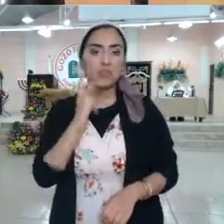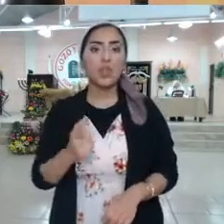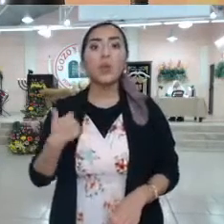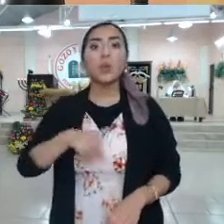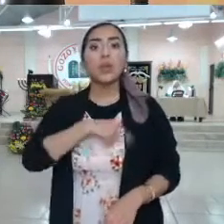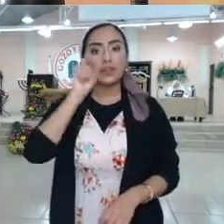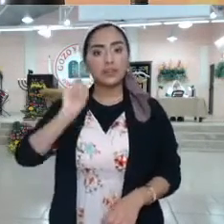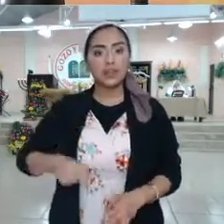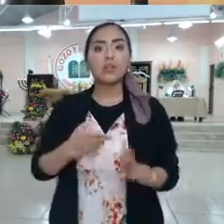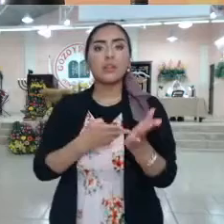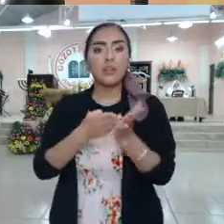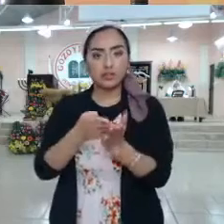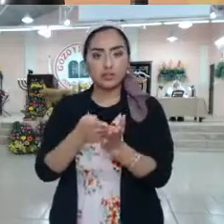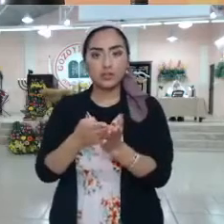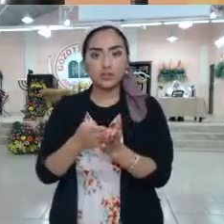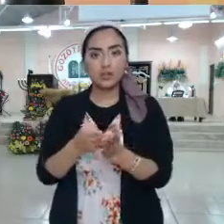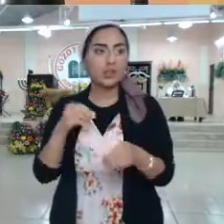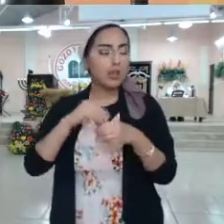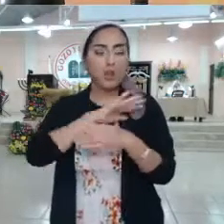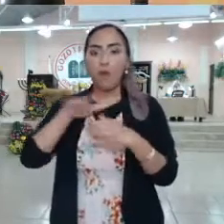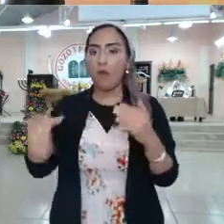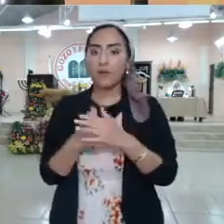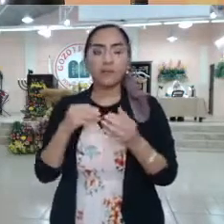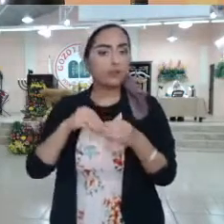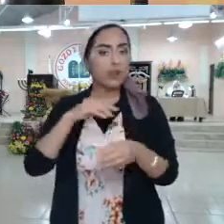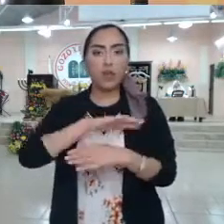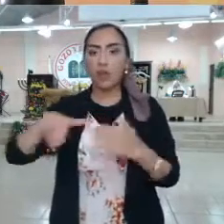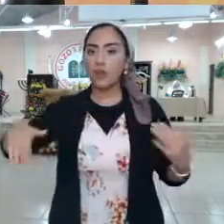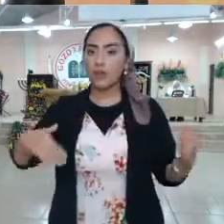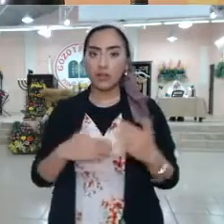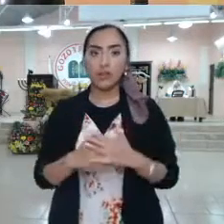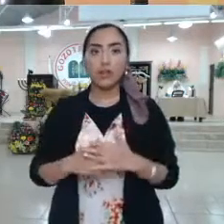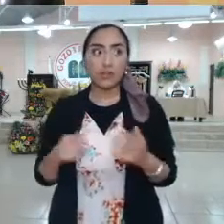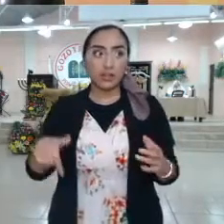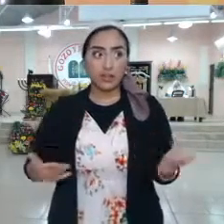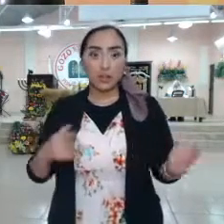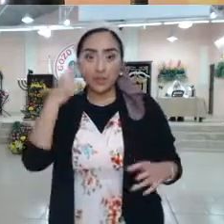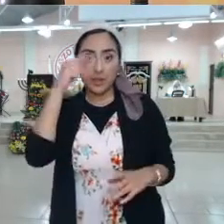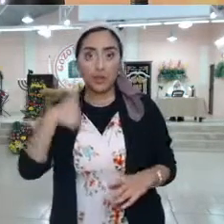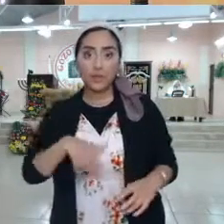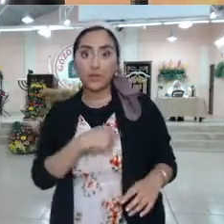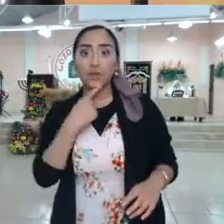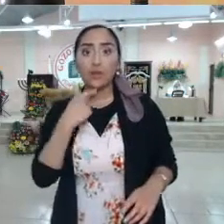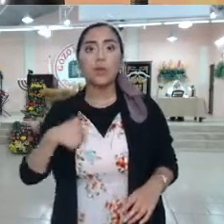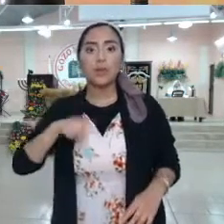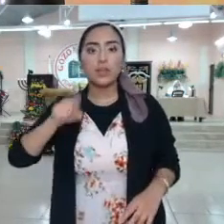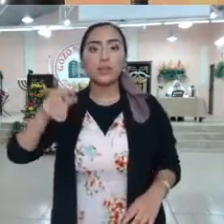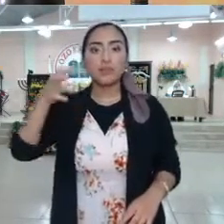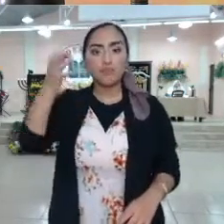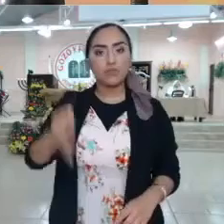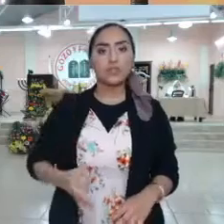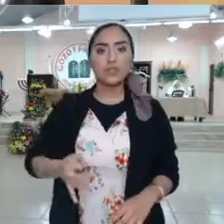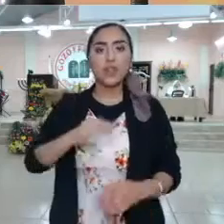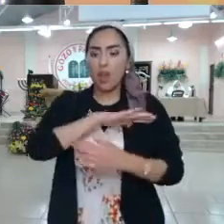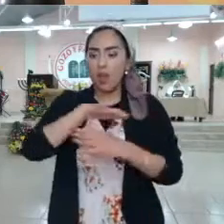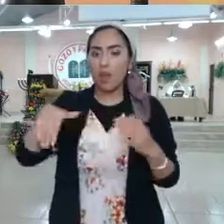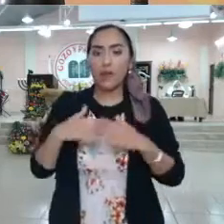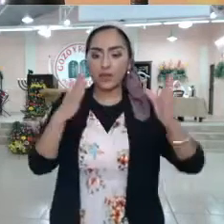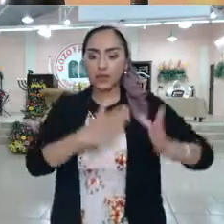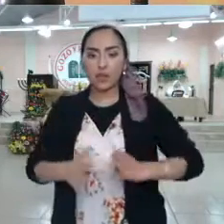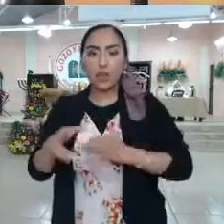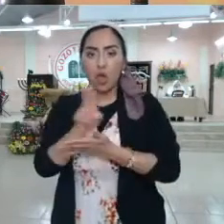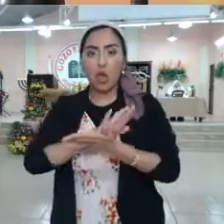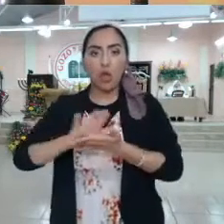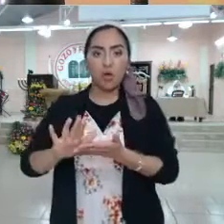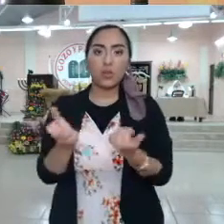So, we have to be honored in everything, in everything. Here in Mexico, we say that we have to be like